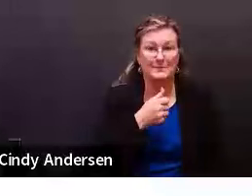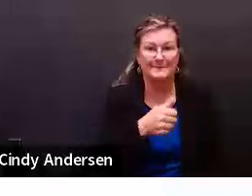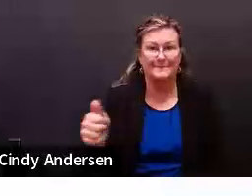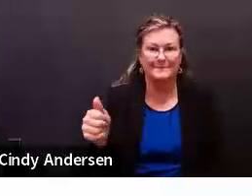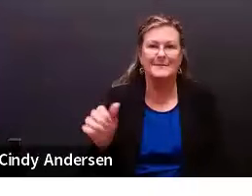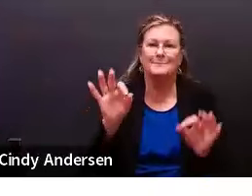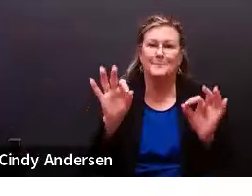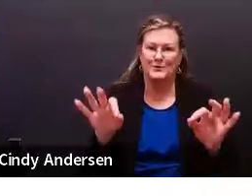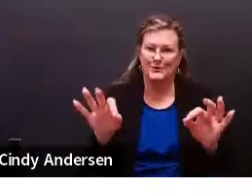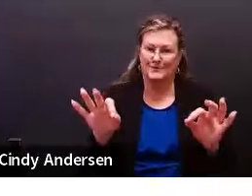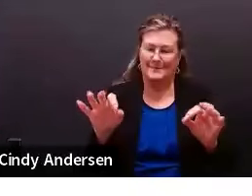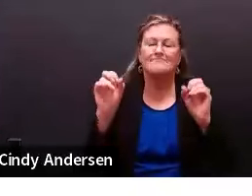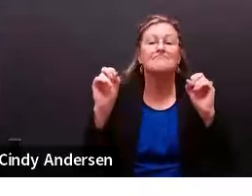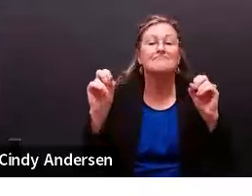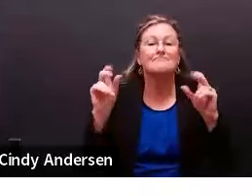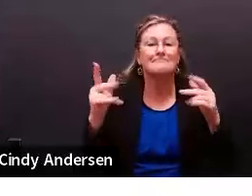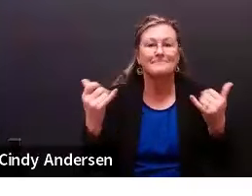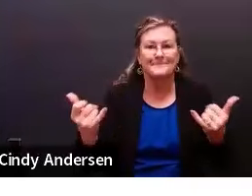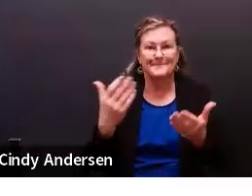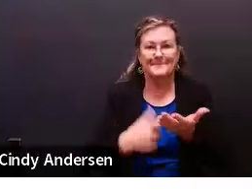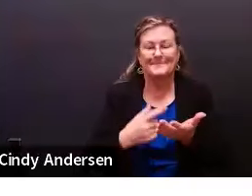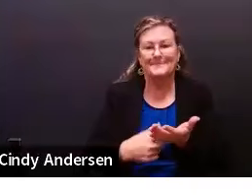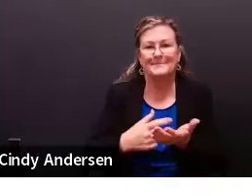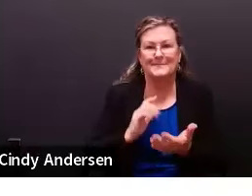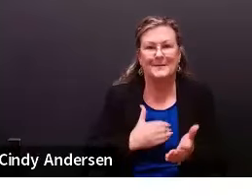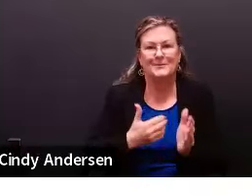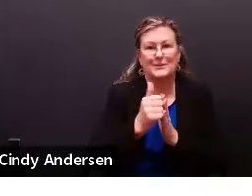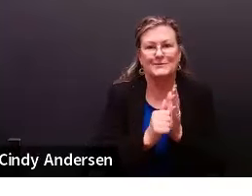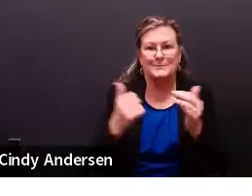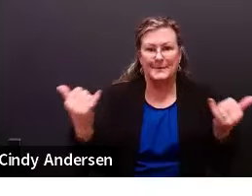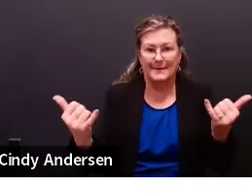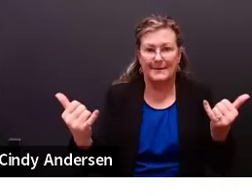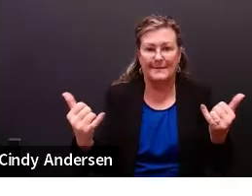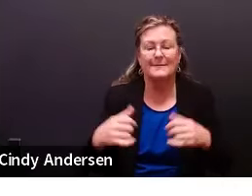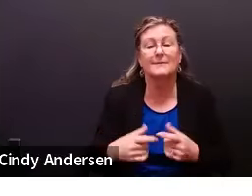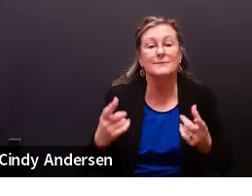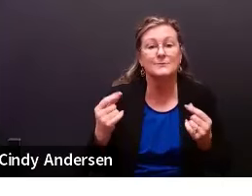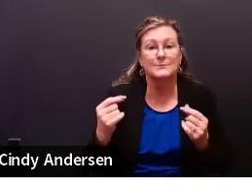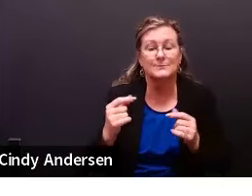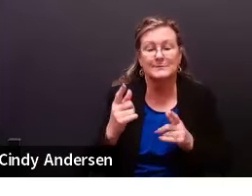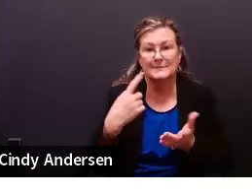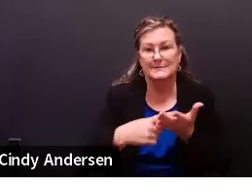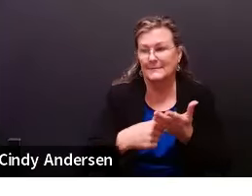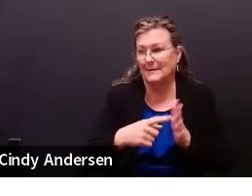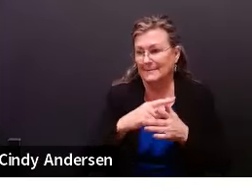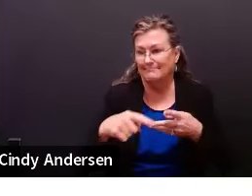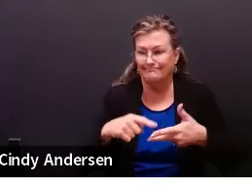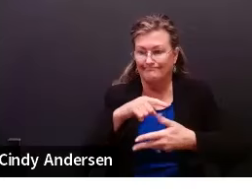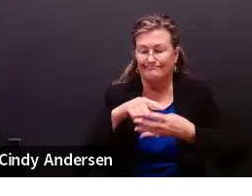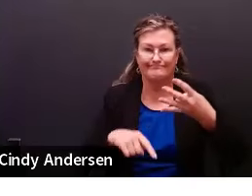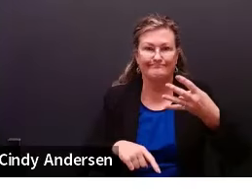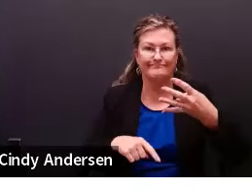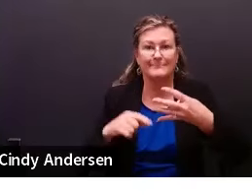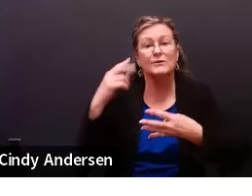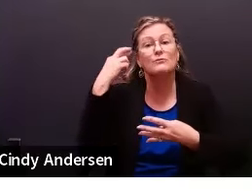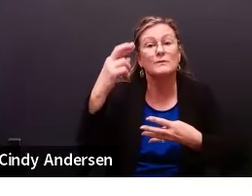Go. Thank you. Okay. So let's talk a little bit about our agenda. So we're going to just discuss really what the purpose